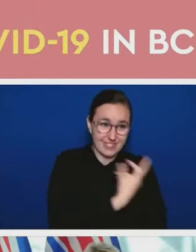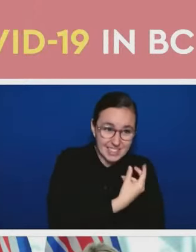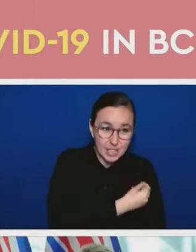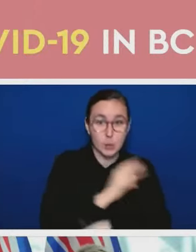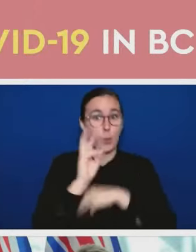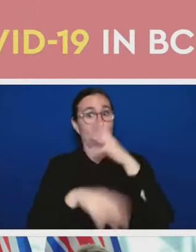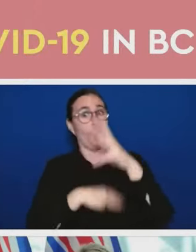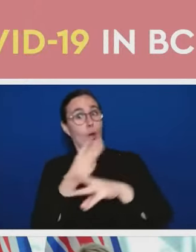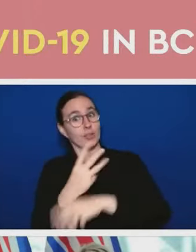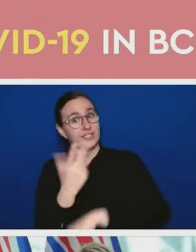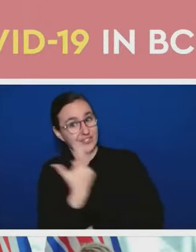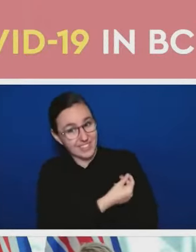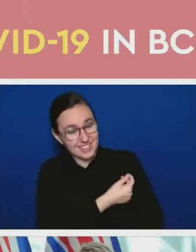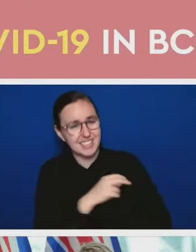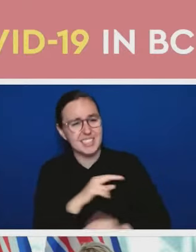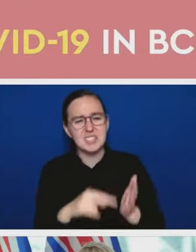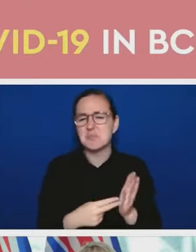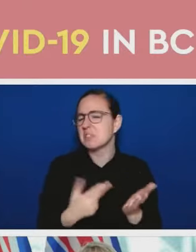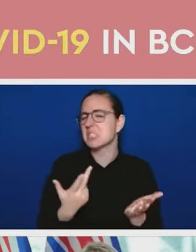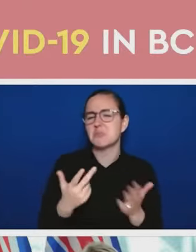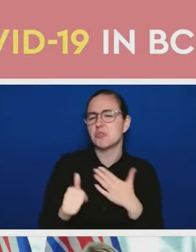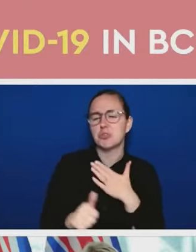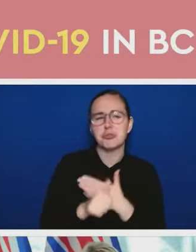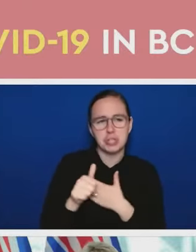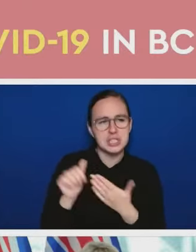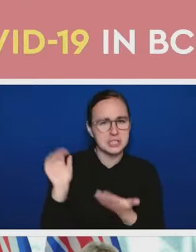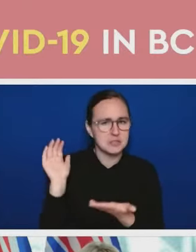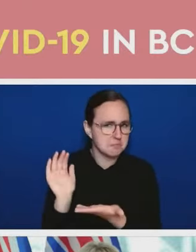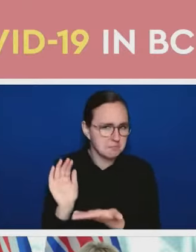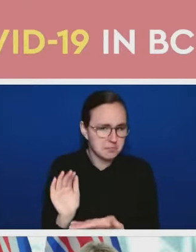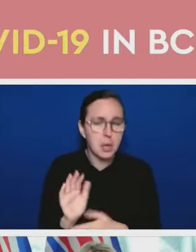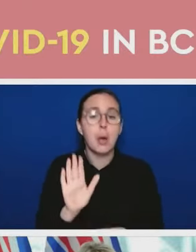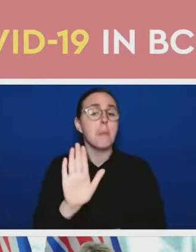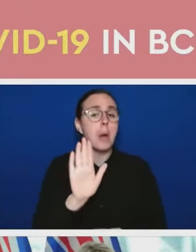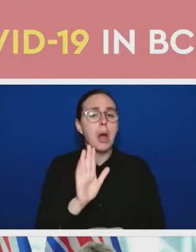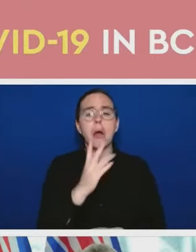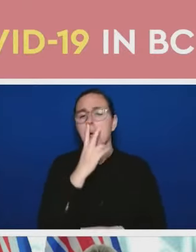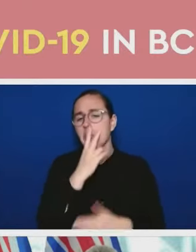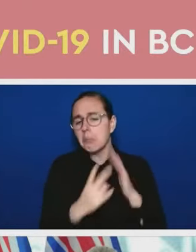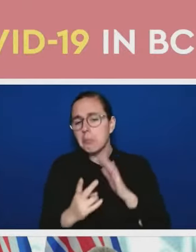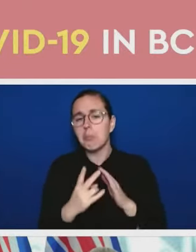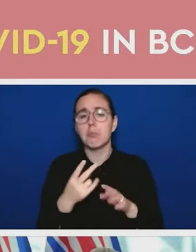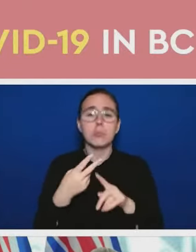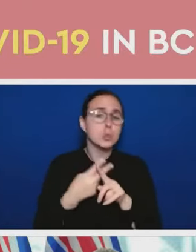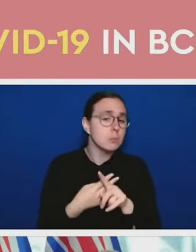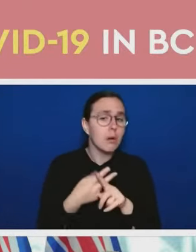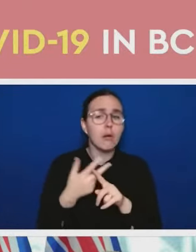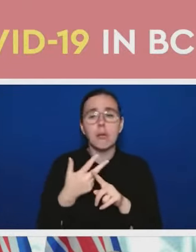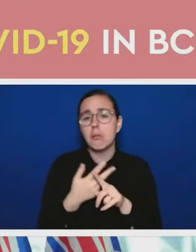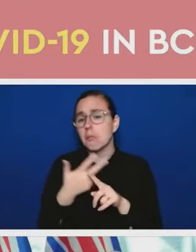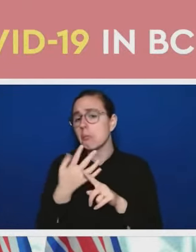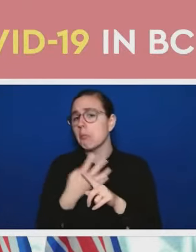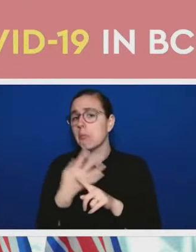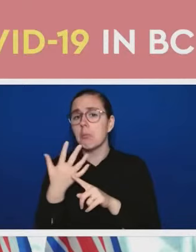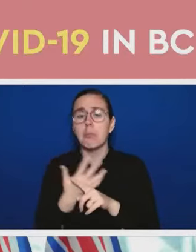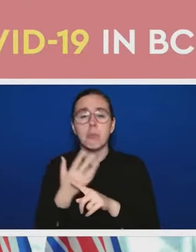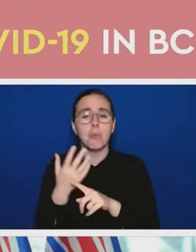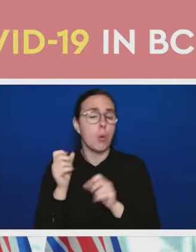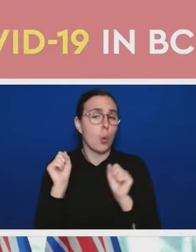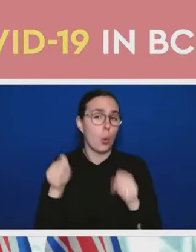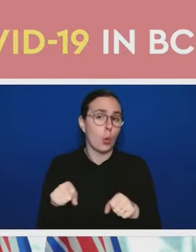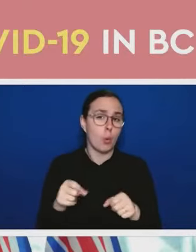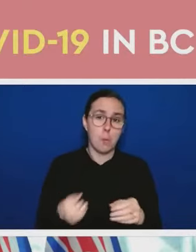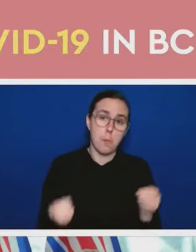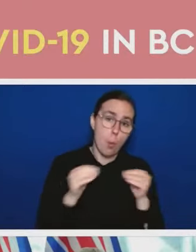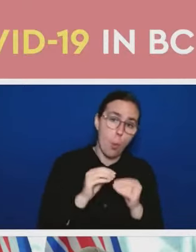the next 3 to 4 to 6 months is more Omicron and maybe slight changes over time. So that's important for